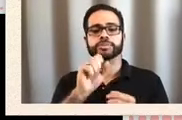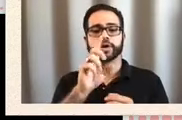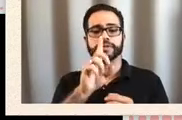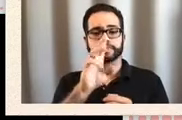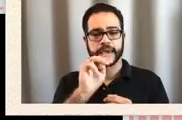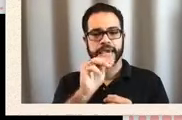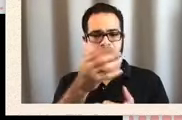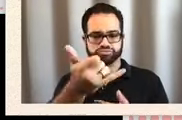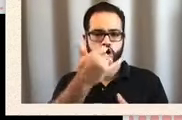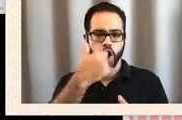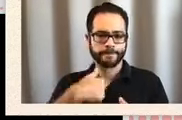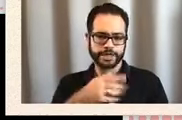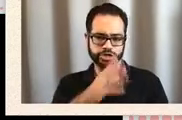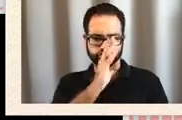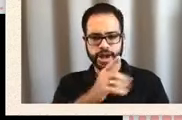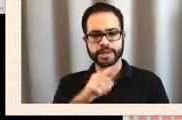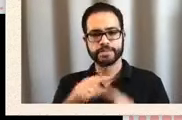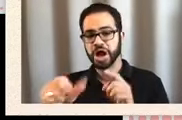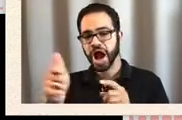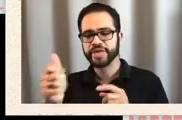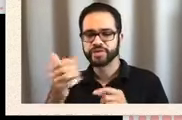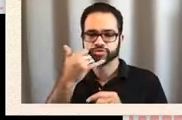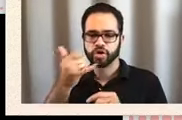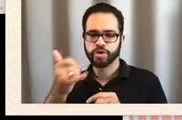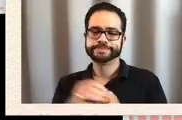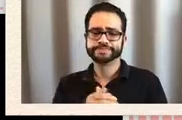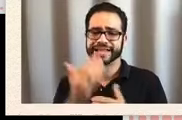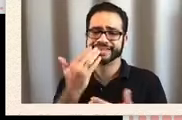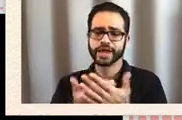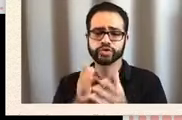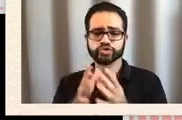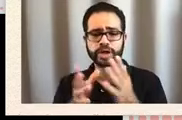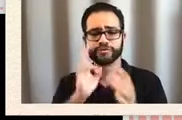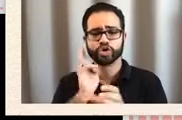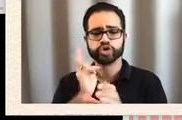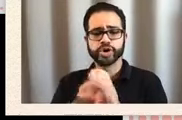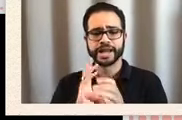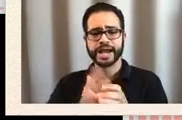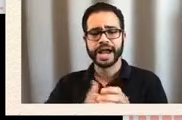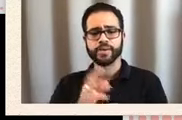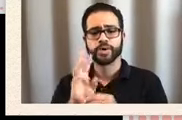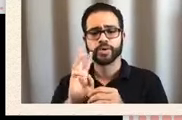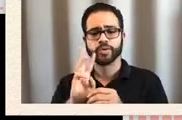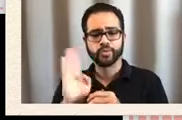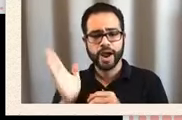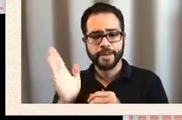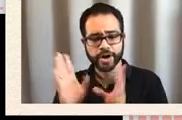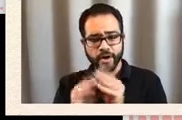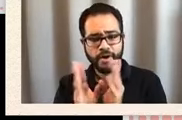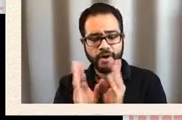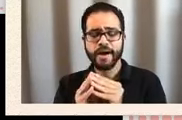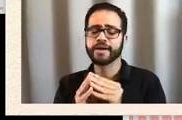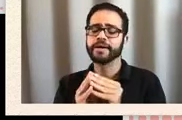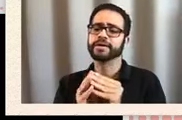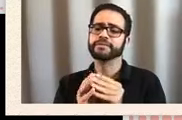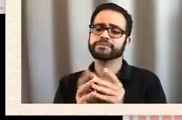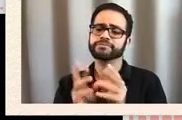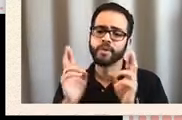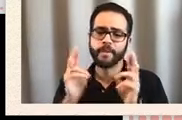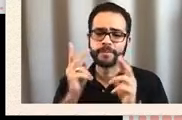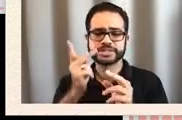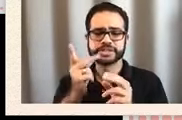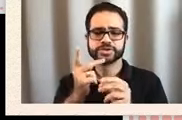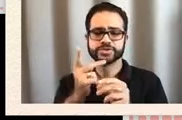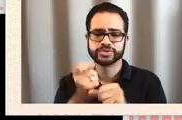much for joining our webinar. We're really excited to have been able to give you this information. We hope to see you guys at Family Cafe maybe